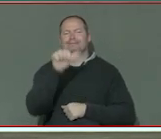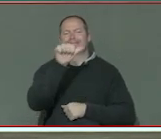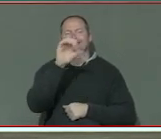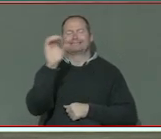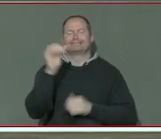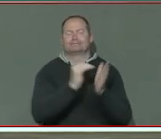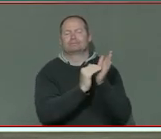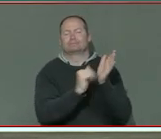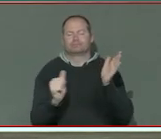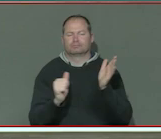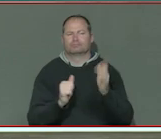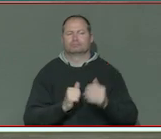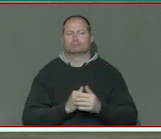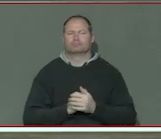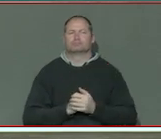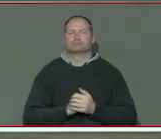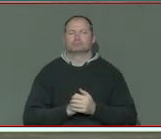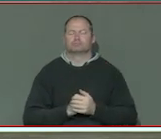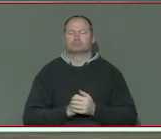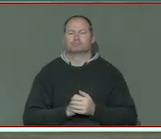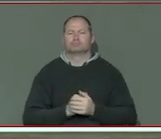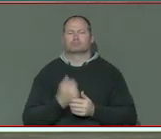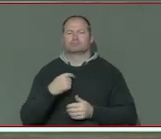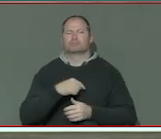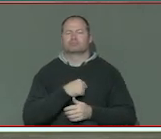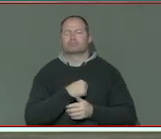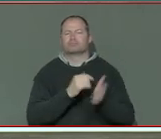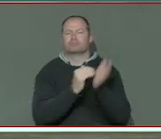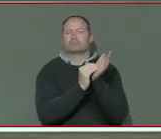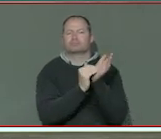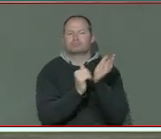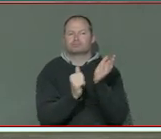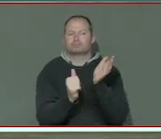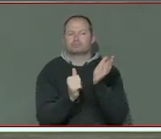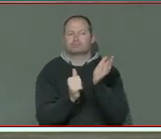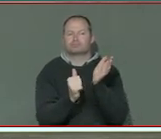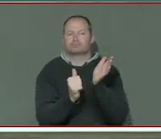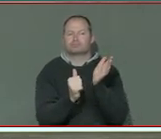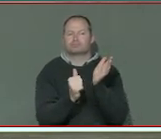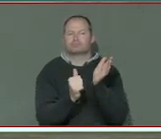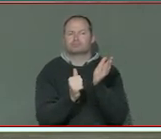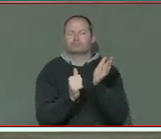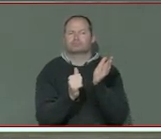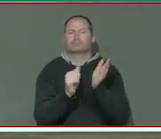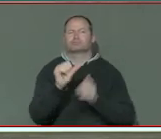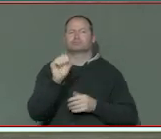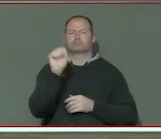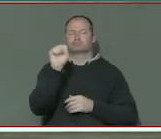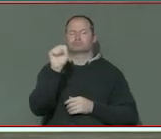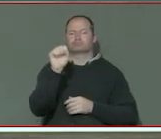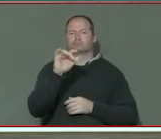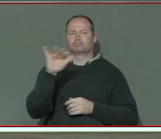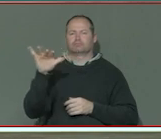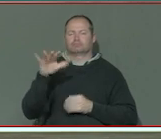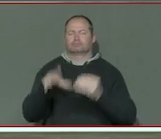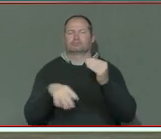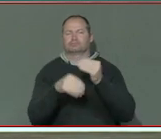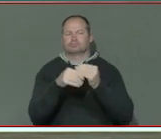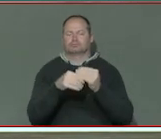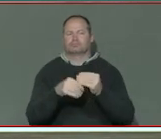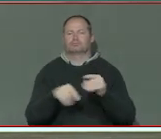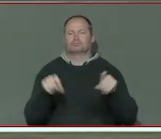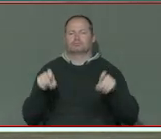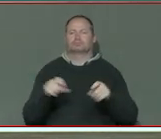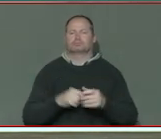rand. And we subtracted it from Stahls. So Stahls, we have to add 600